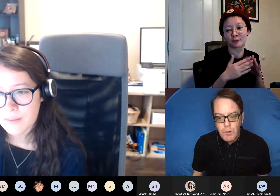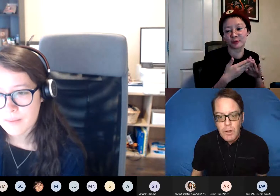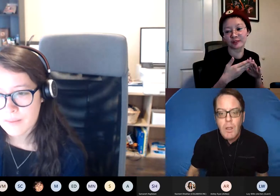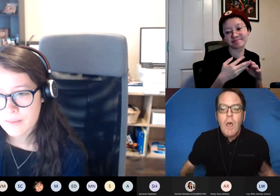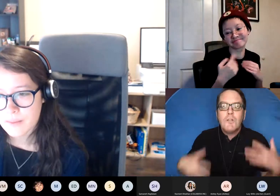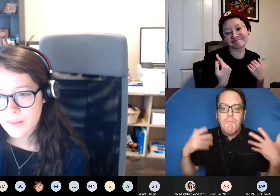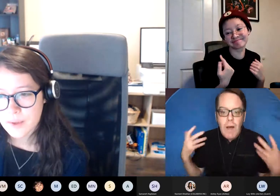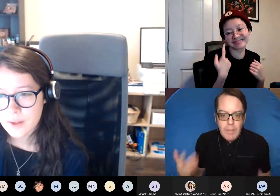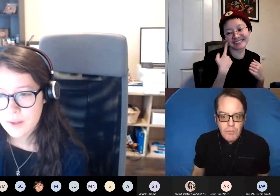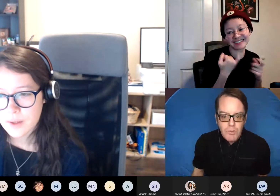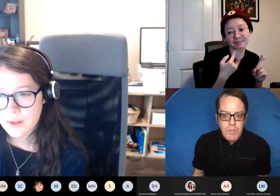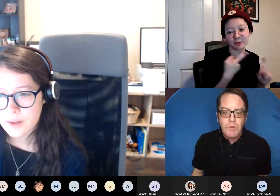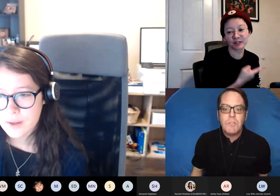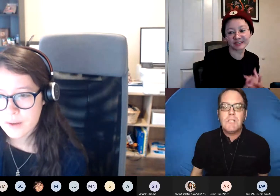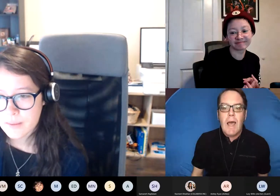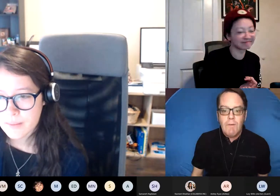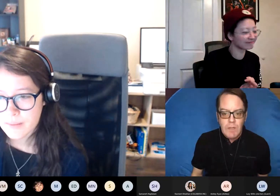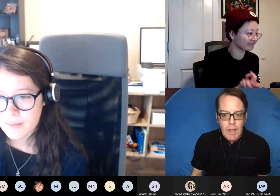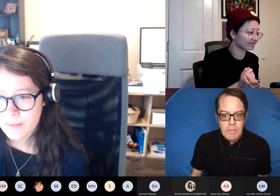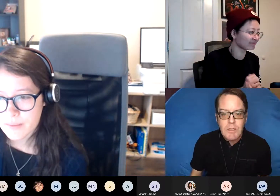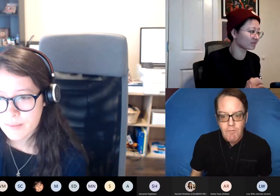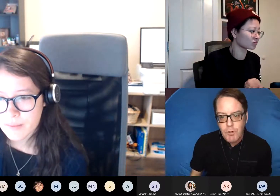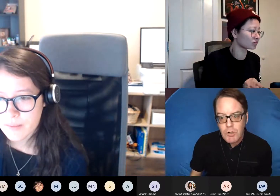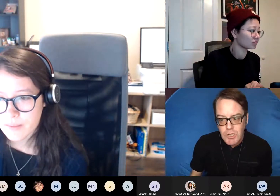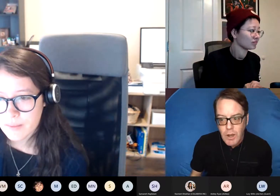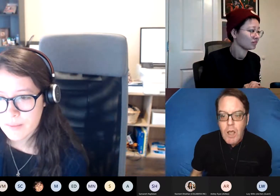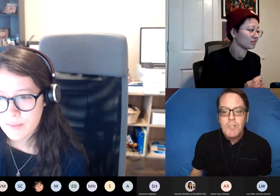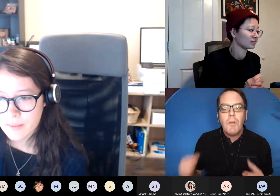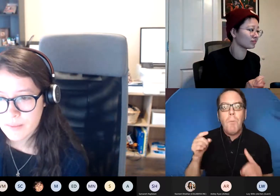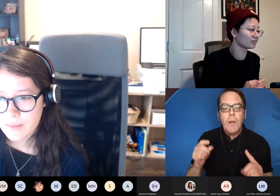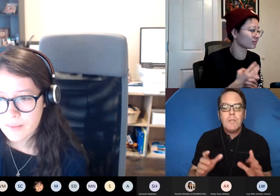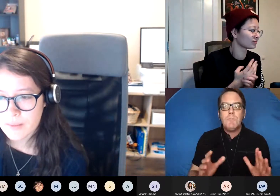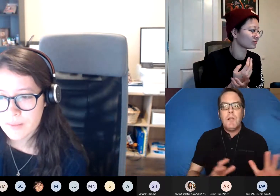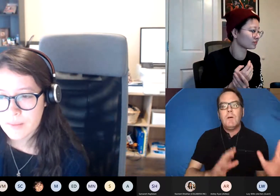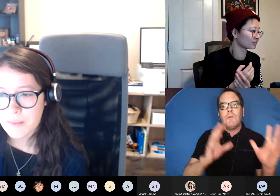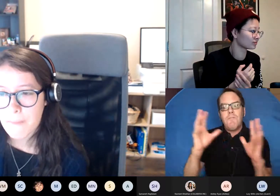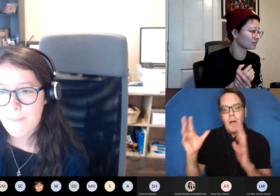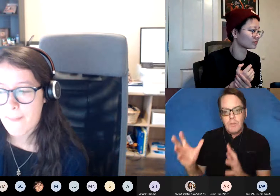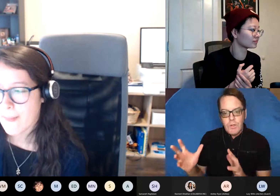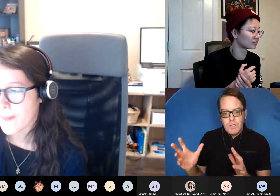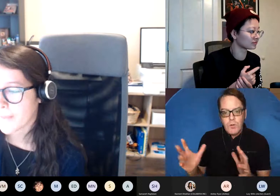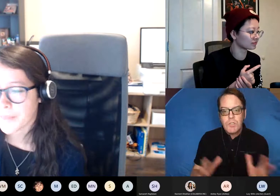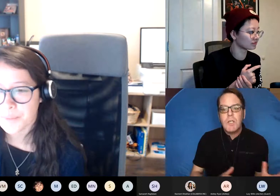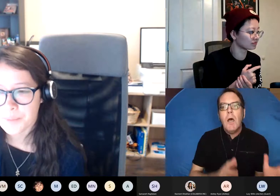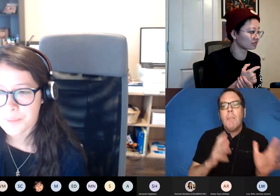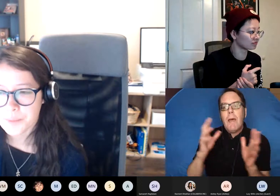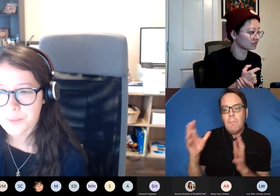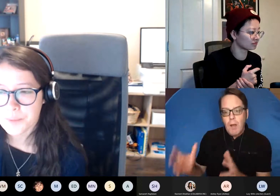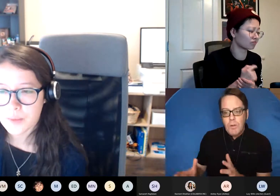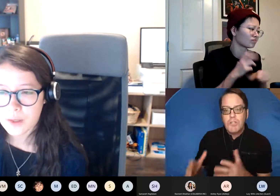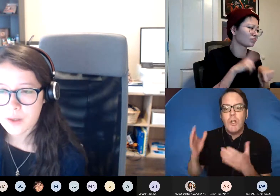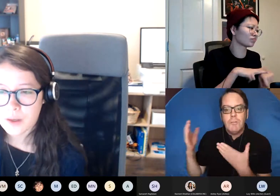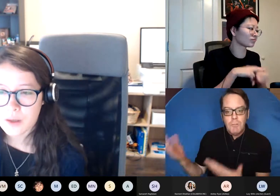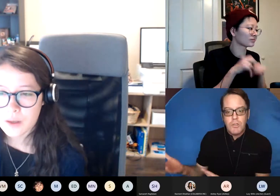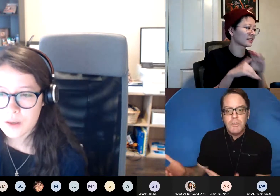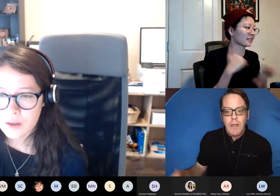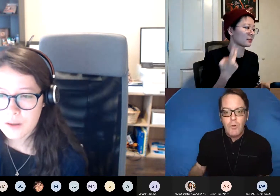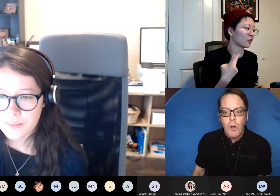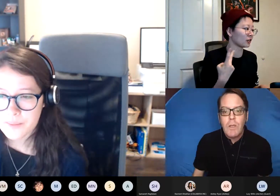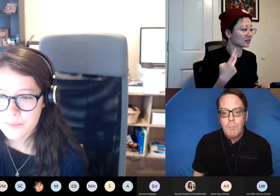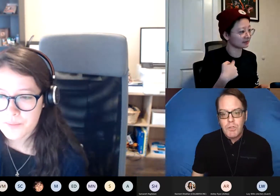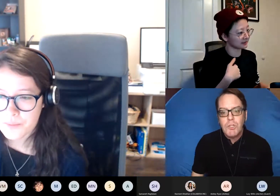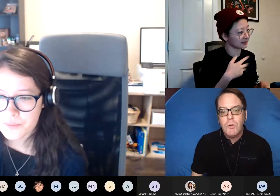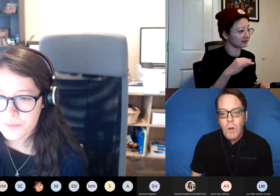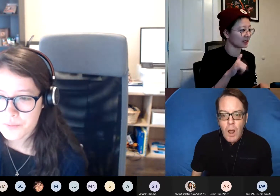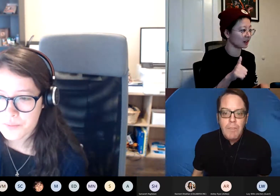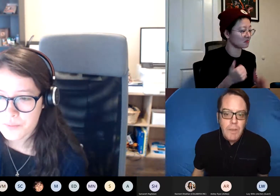deaf community to find those resources as a deaf person. So the point is being able to find the resources that by which the person that